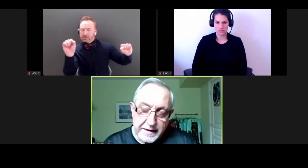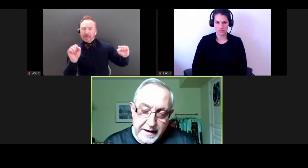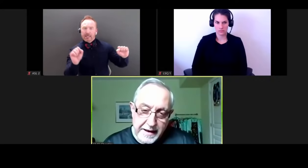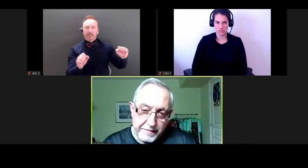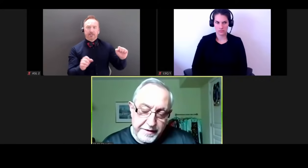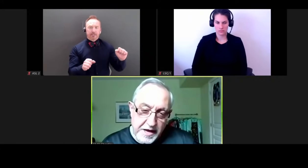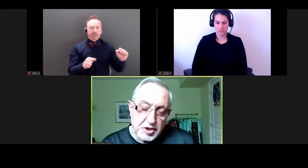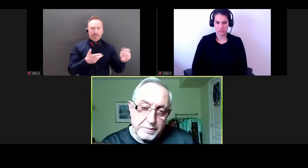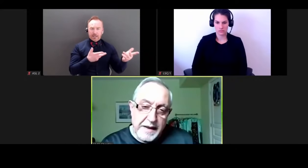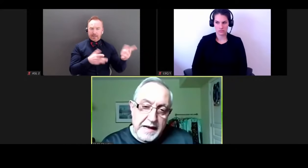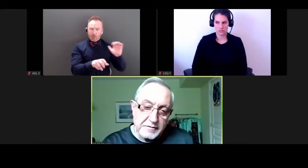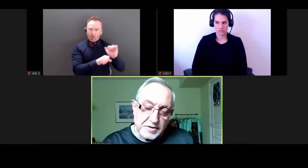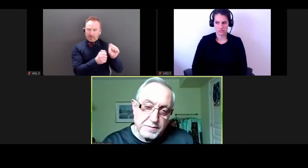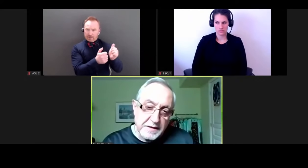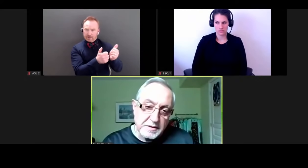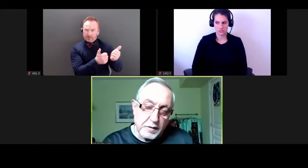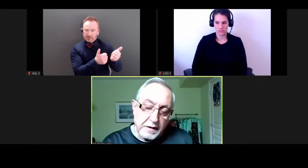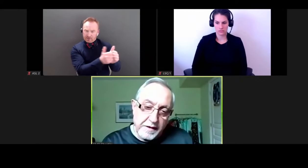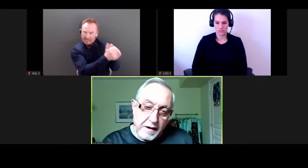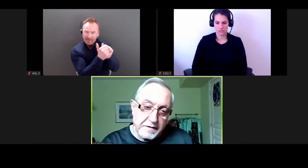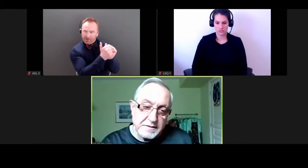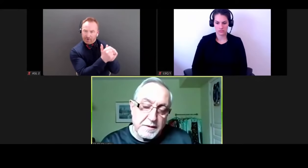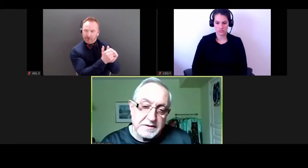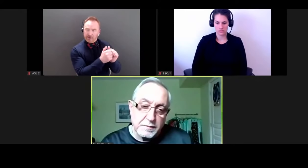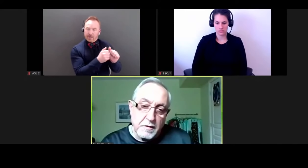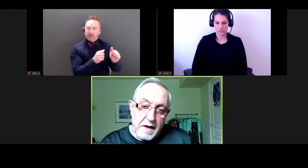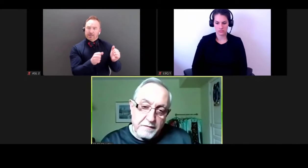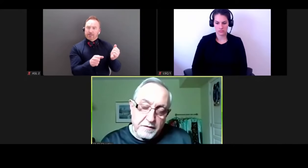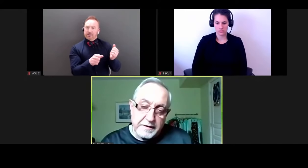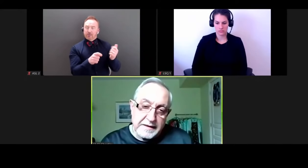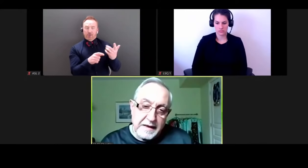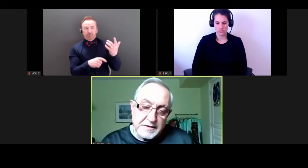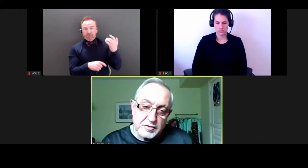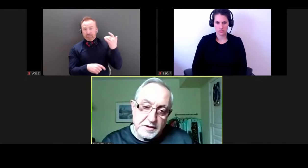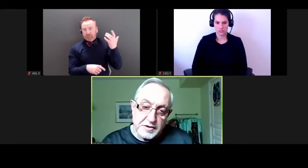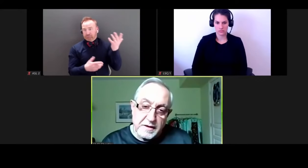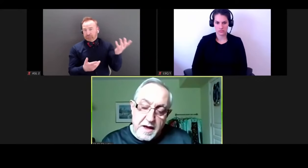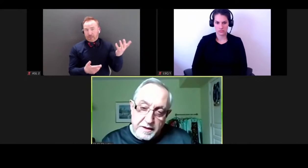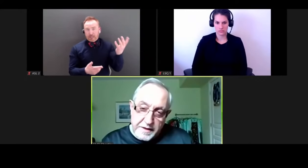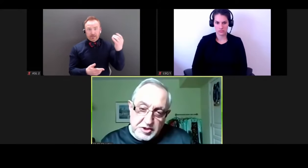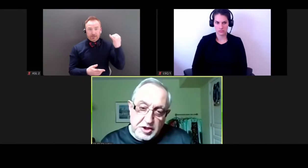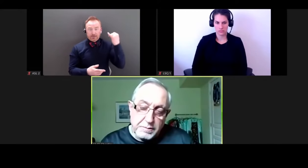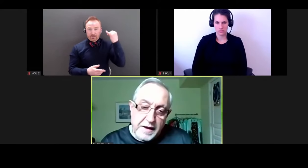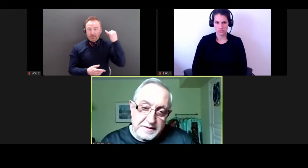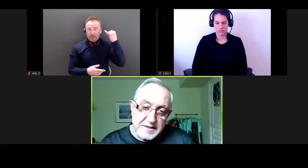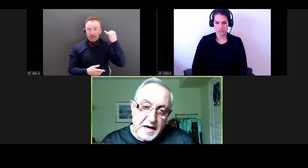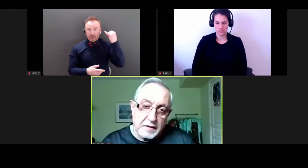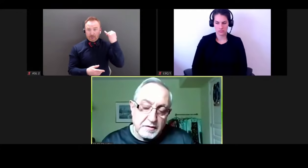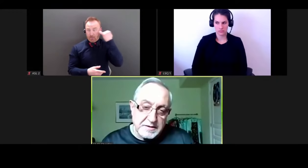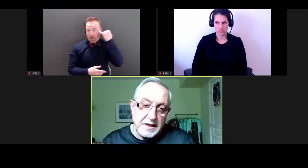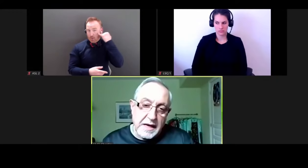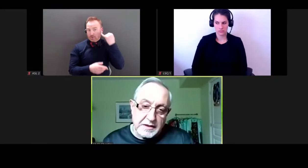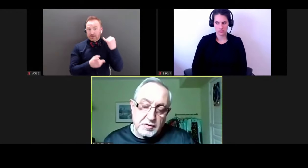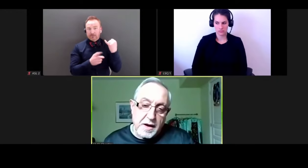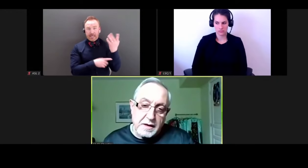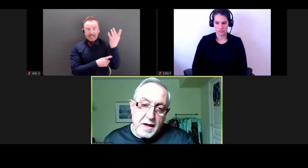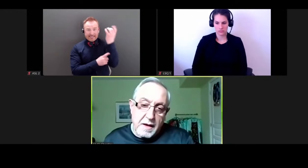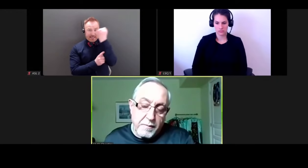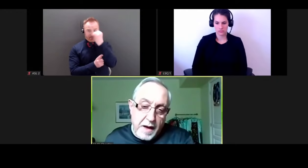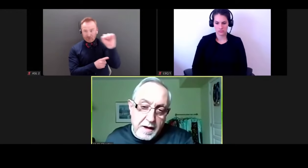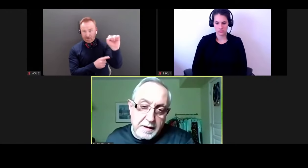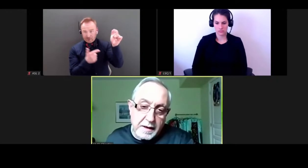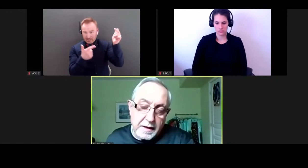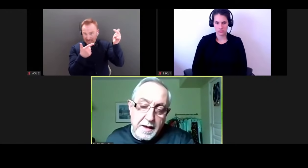stories, and they should be held responsible. If they are responsible for that demonstration, they should be on site to see a truck,